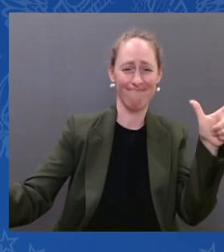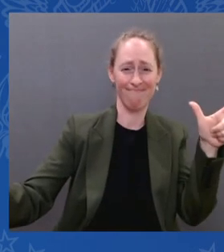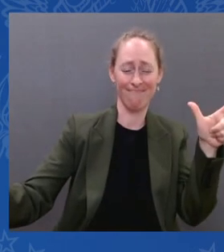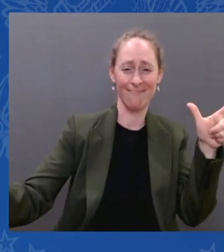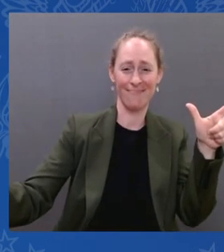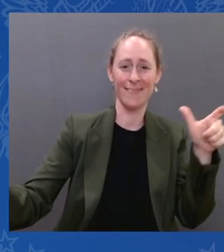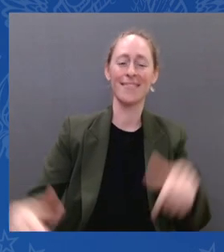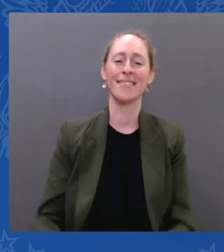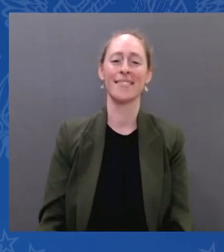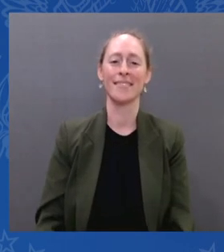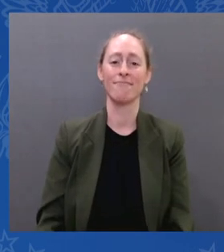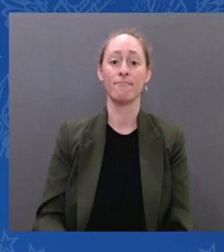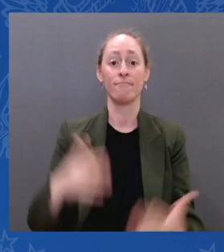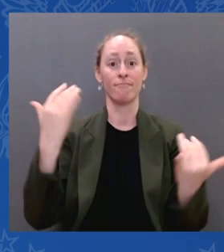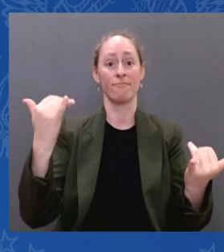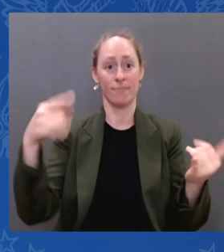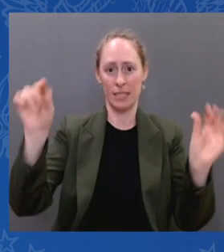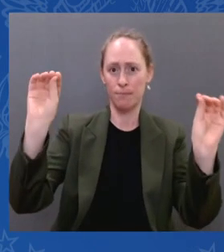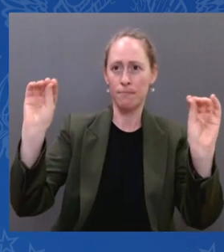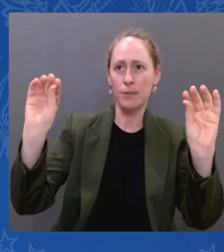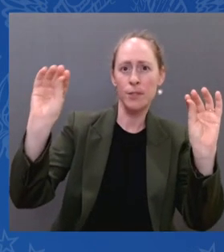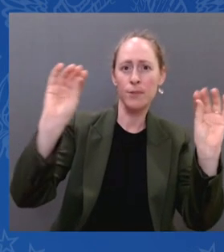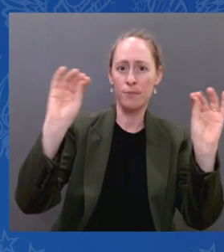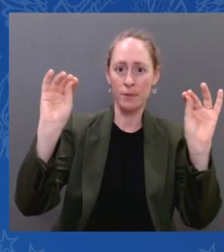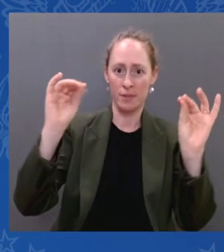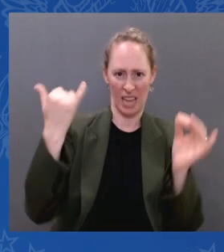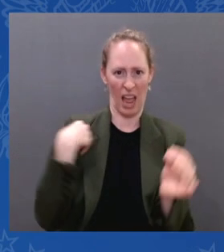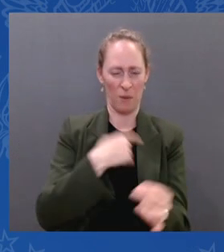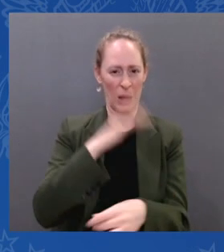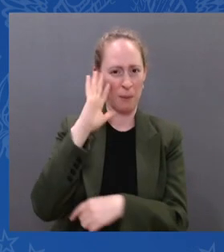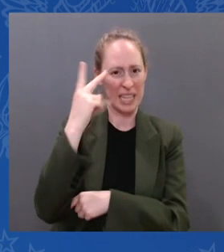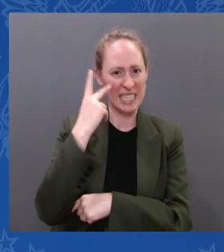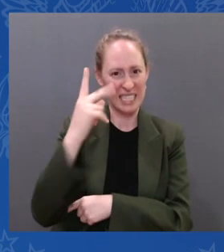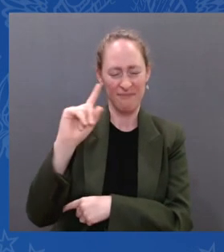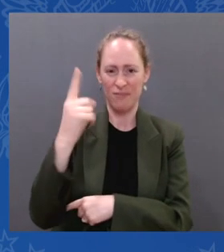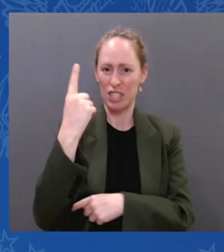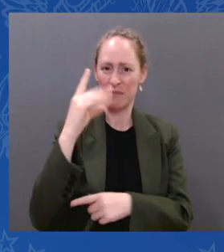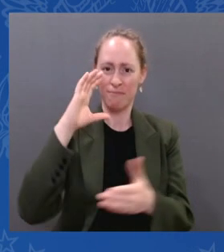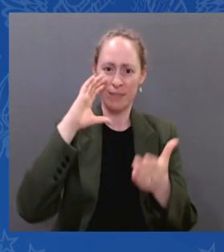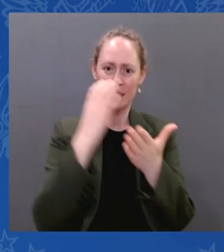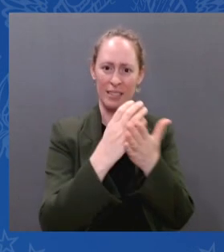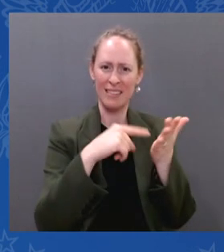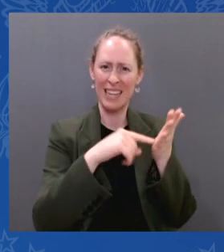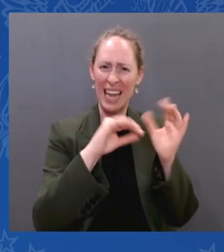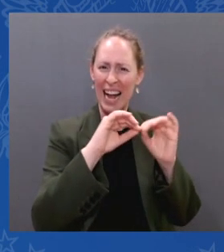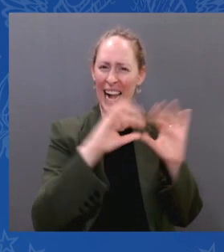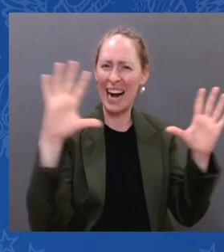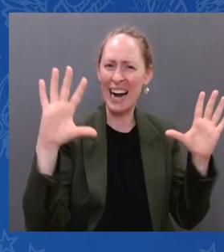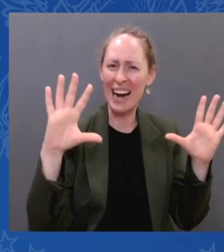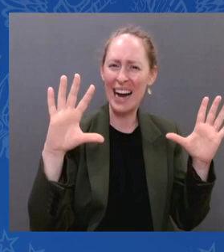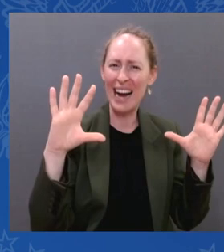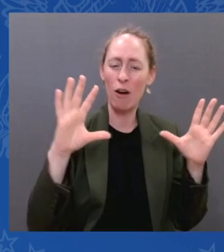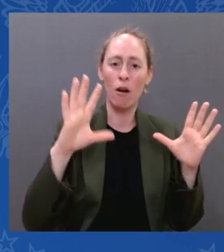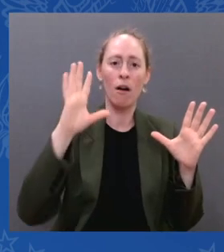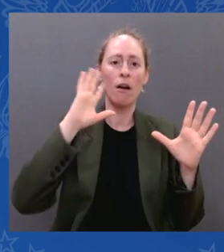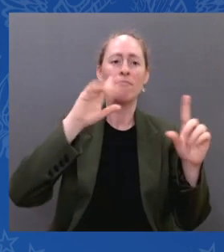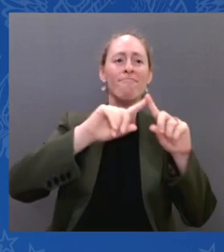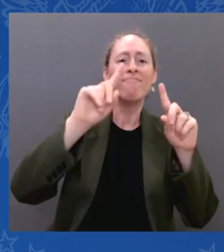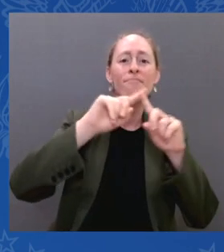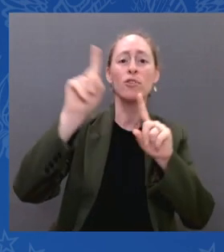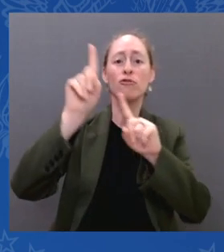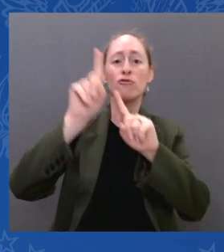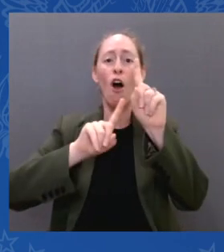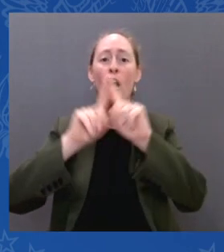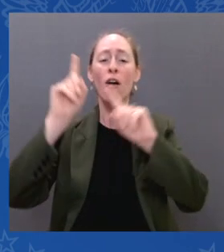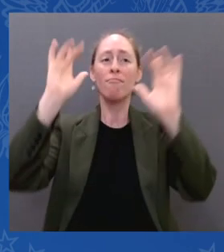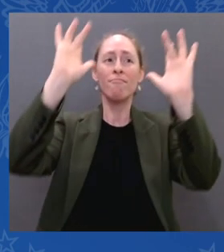orbiting stars, far beyond our own. It's astounding to me when I read this and I saw the first. I mean, it really is. It's anyway, I don't want